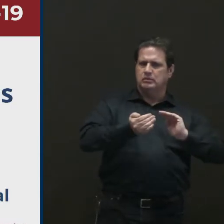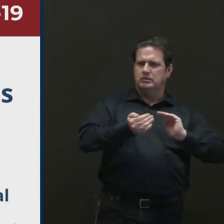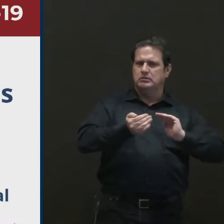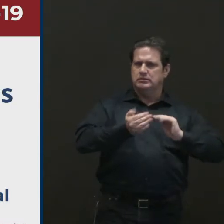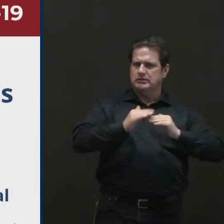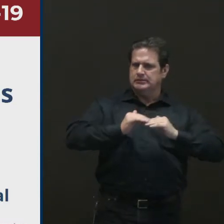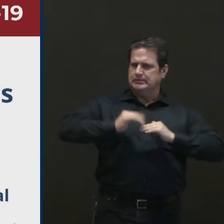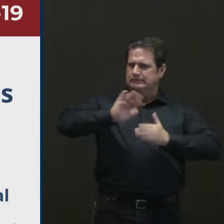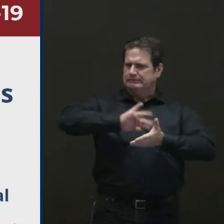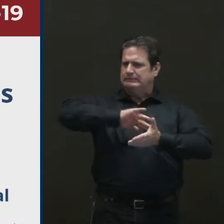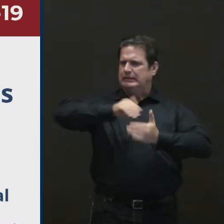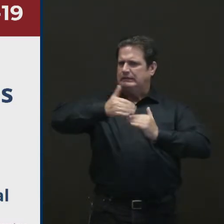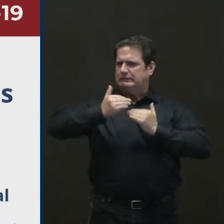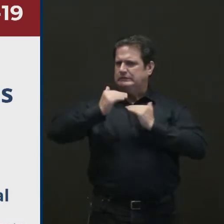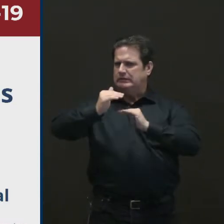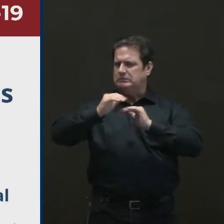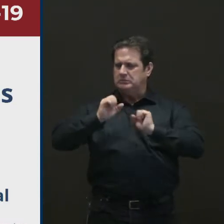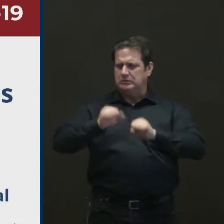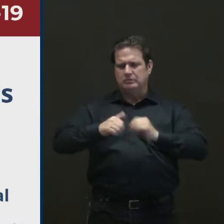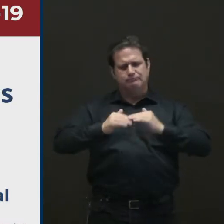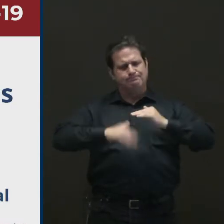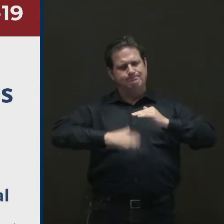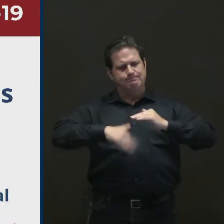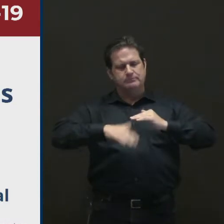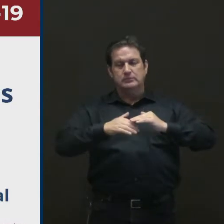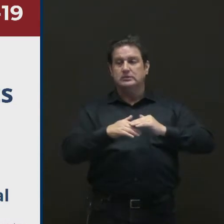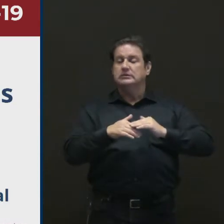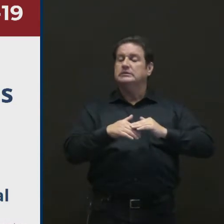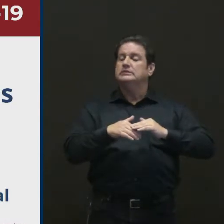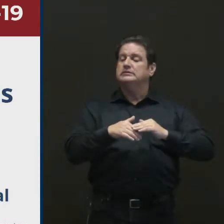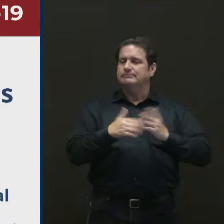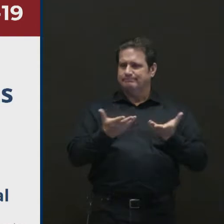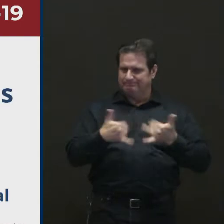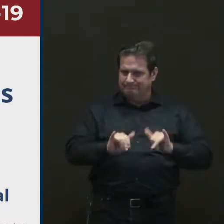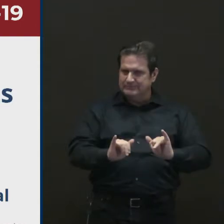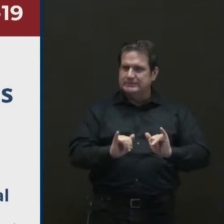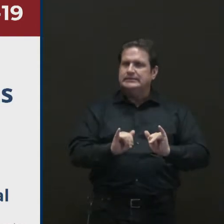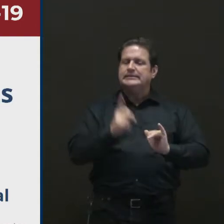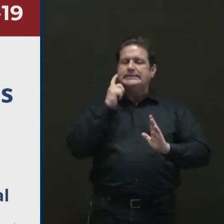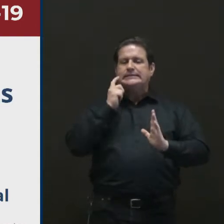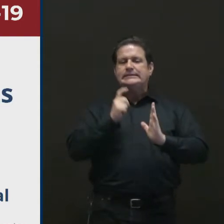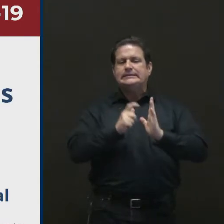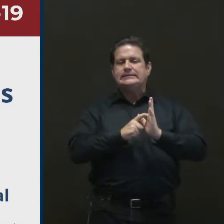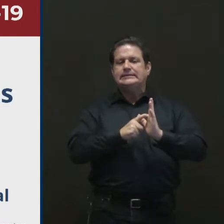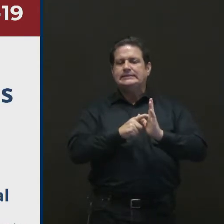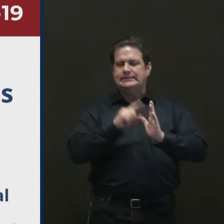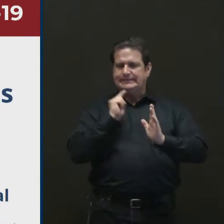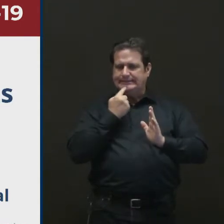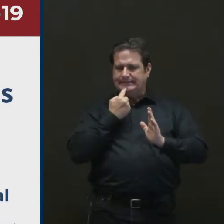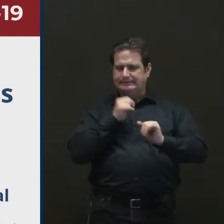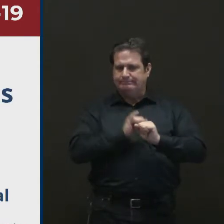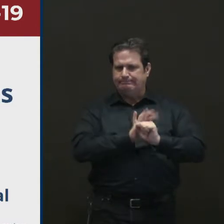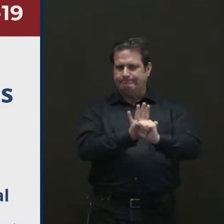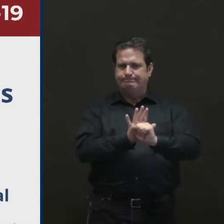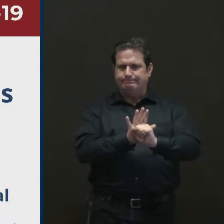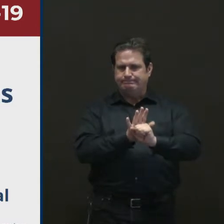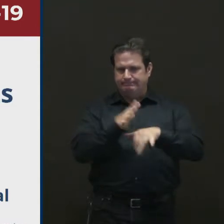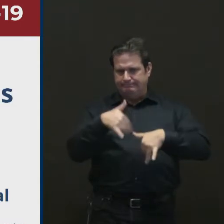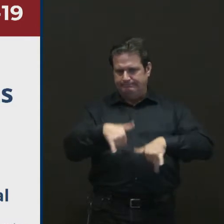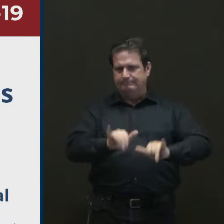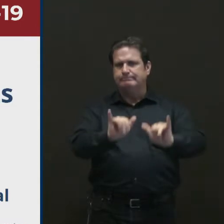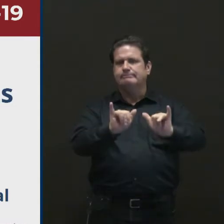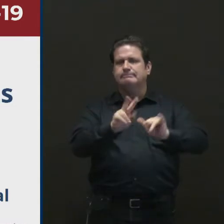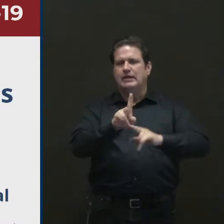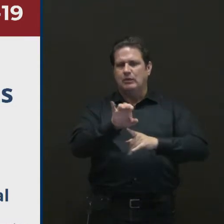to provide service to those patients, but obviously an indication of the severity of the